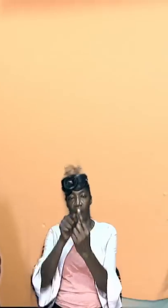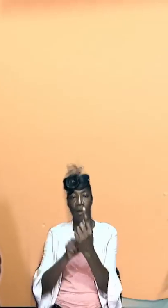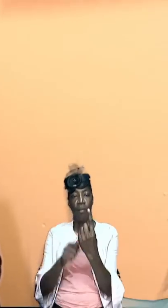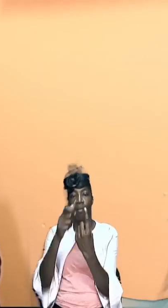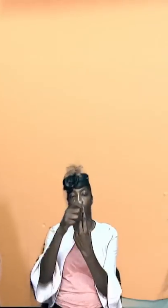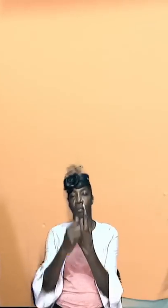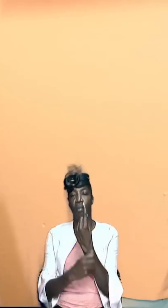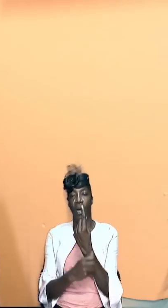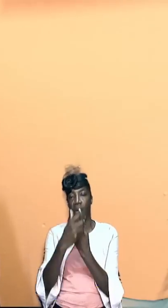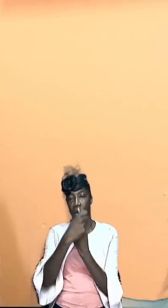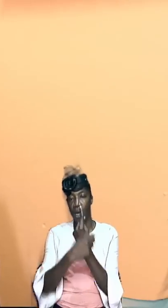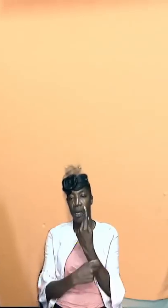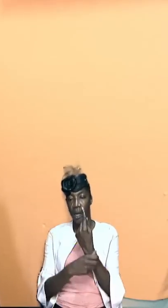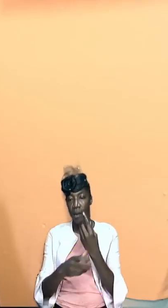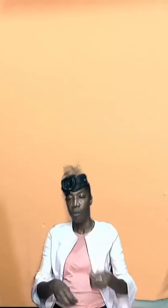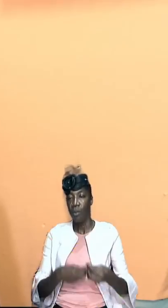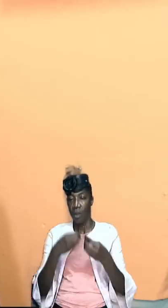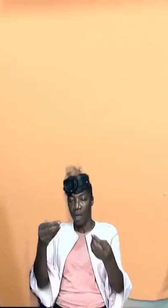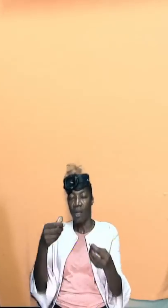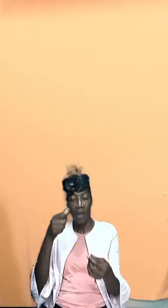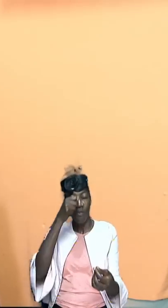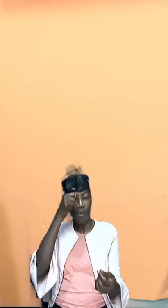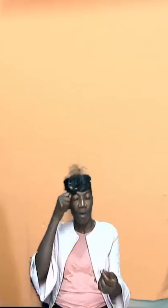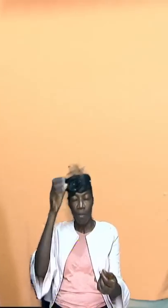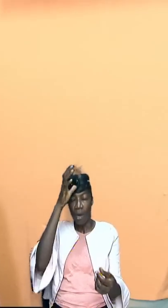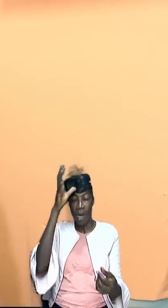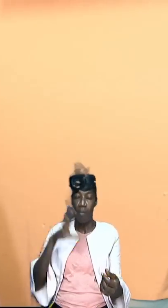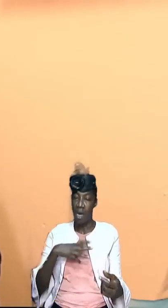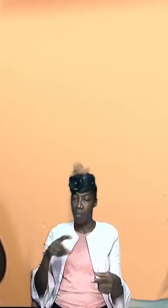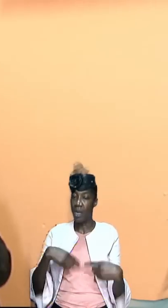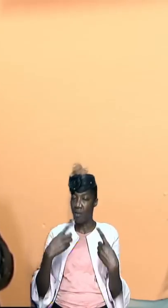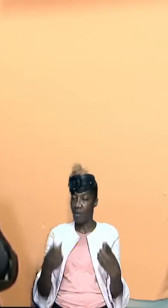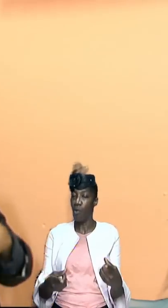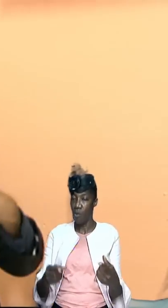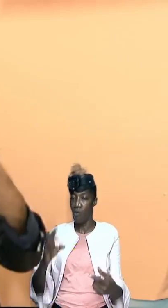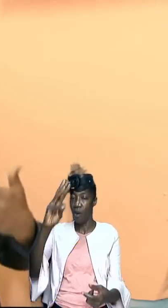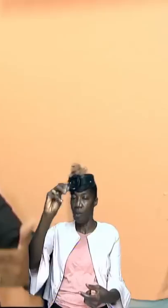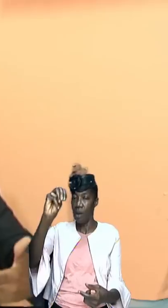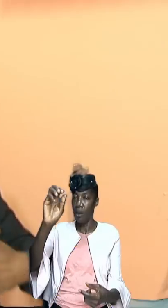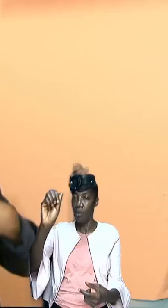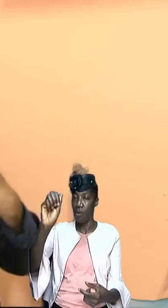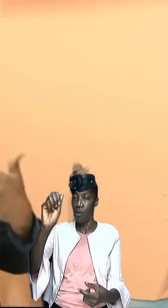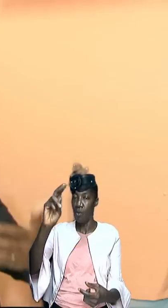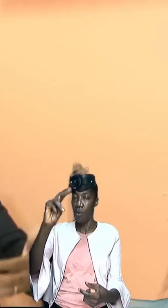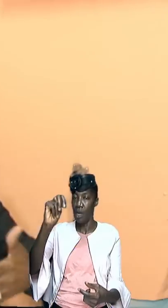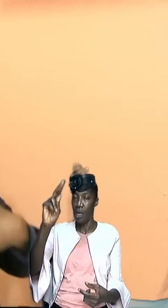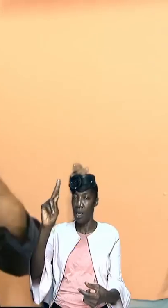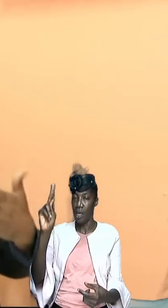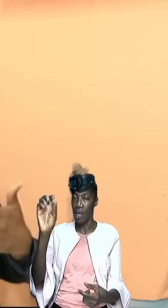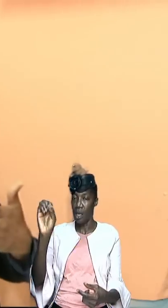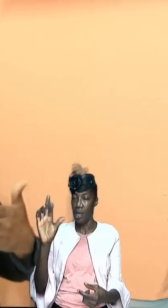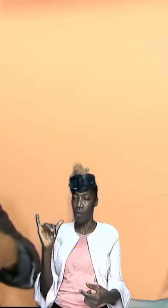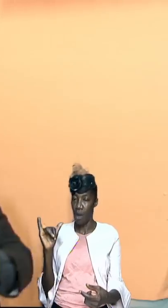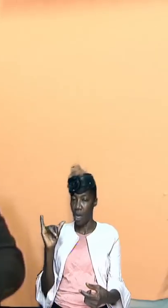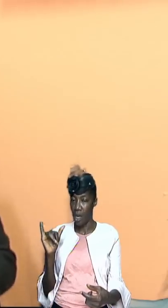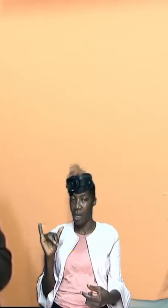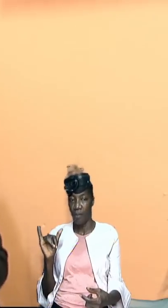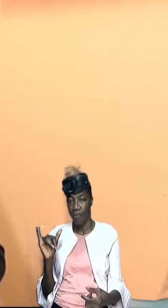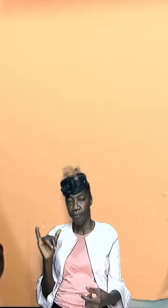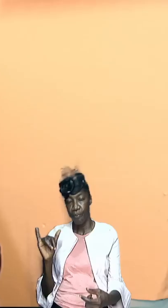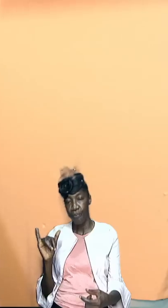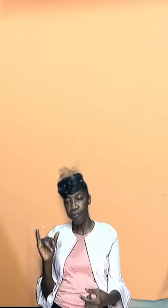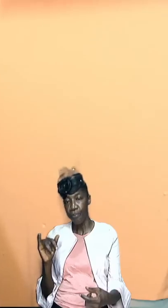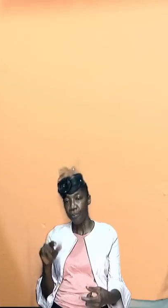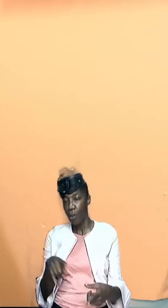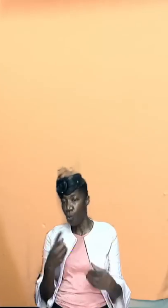say that he came from the gorilla, from apes. But white, his evolution was different, and